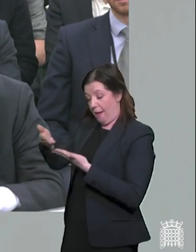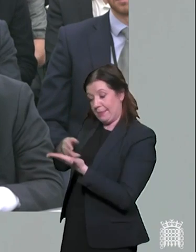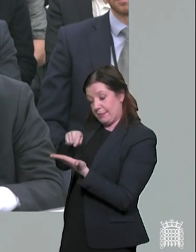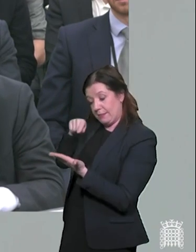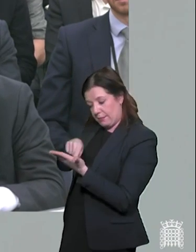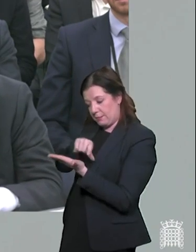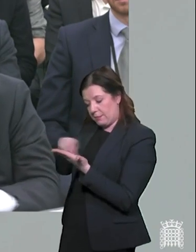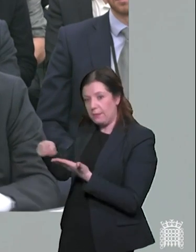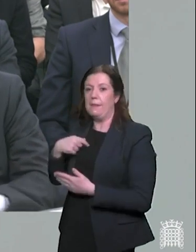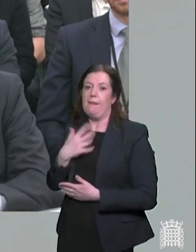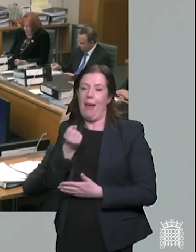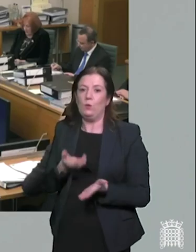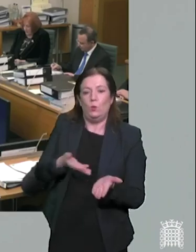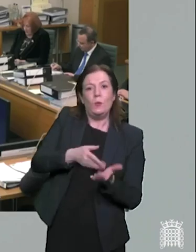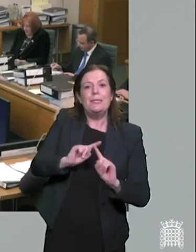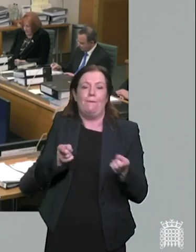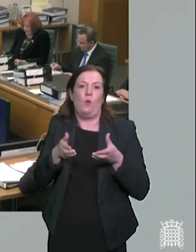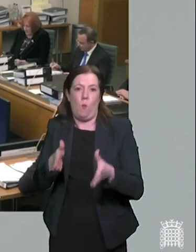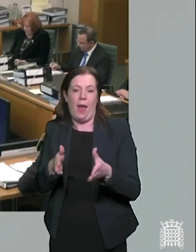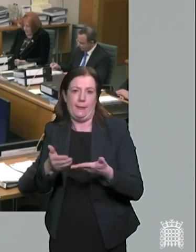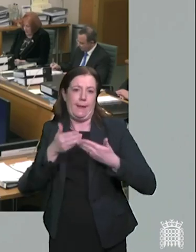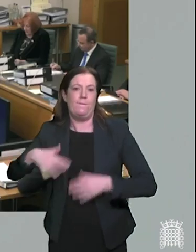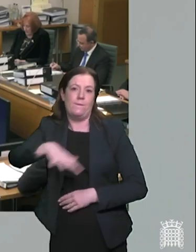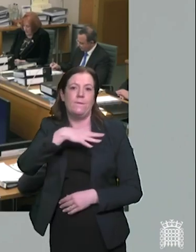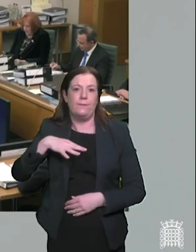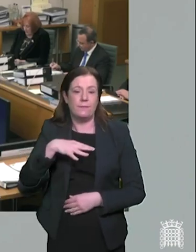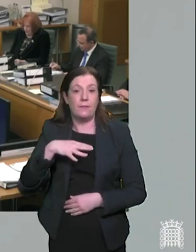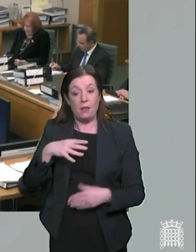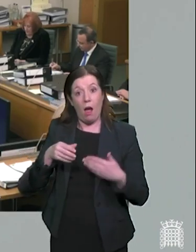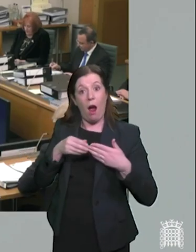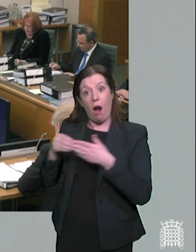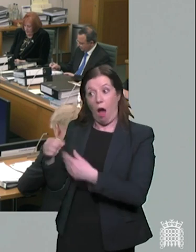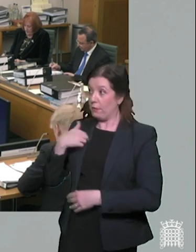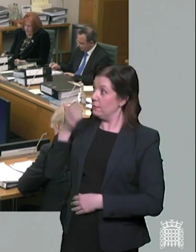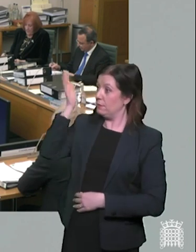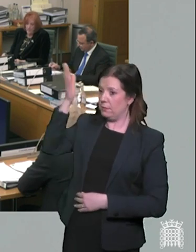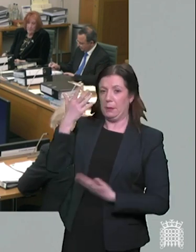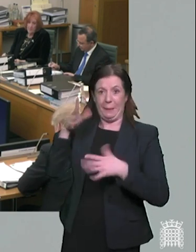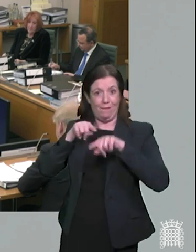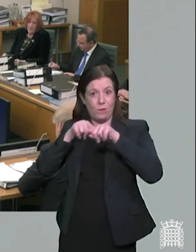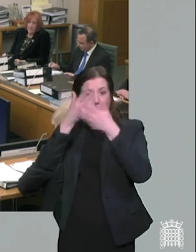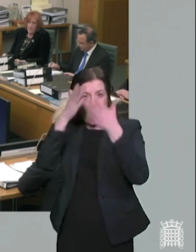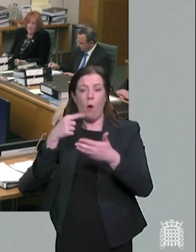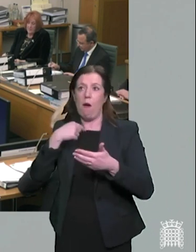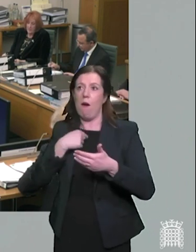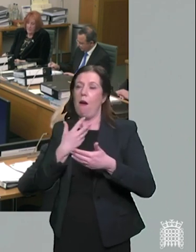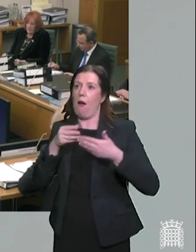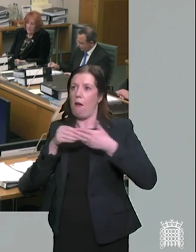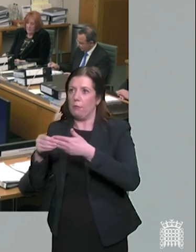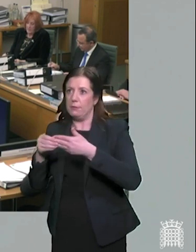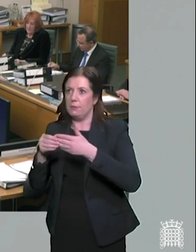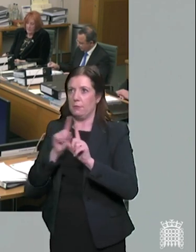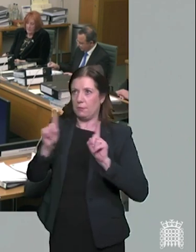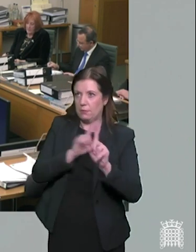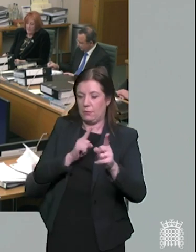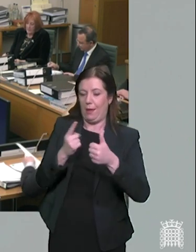had mitigations. When I spoke about the guidance being followed, I was thinking of all the things we did to stop the spread of